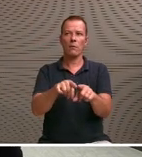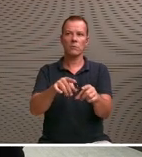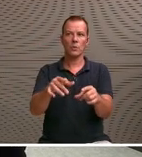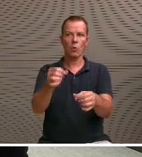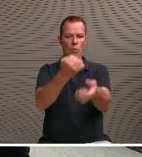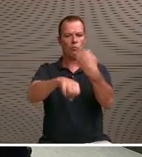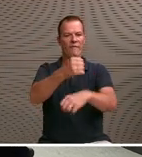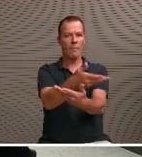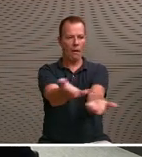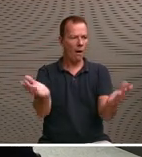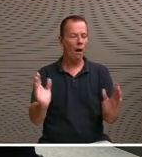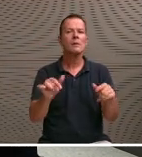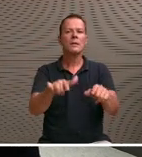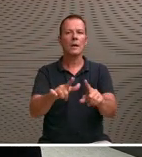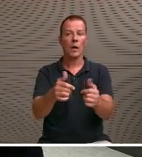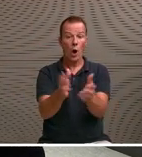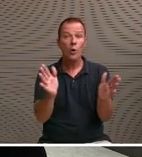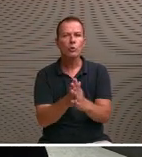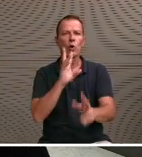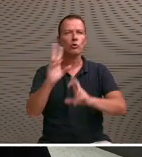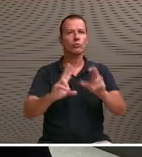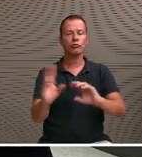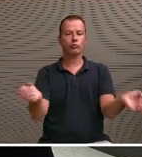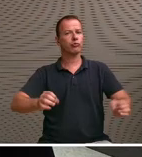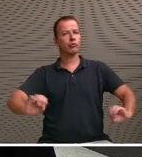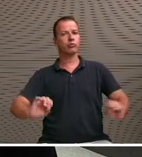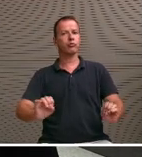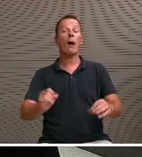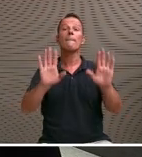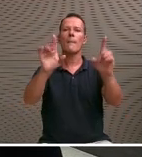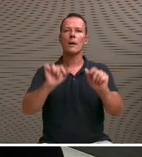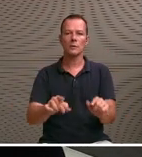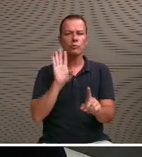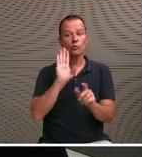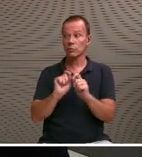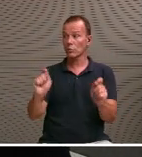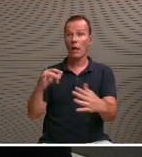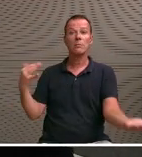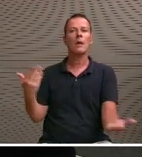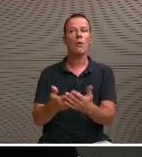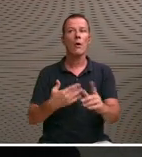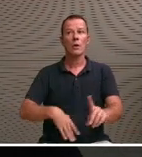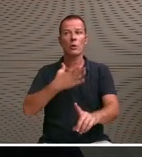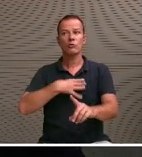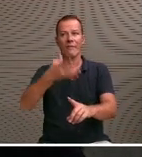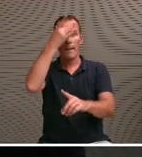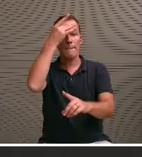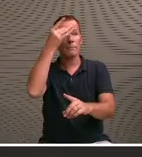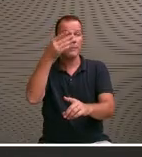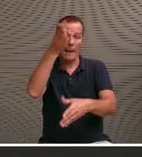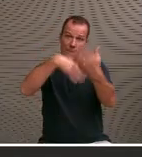haven't got all the answers, but I'm going to share what we've observed so far, and I'd love to learn from you through our conversations throughout the rest of the